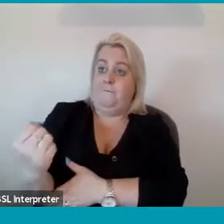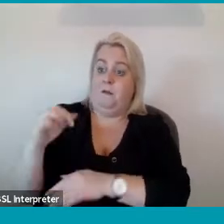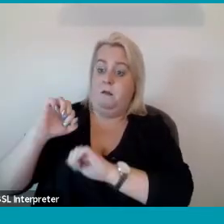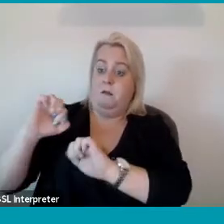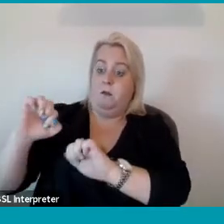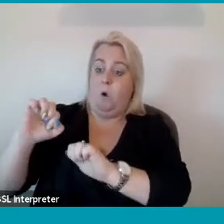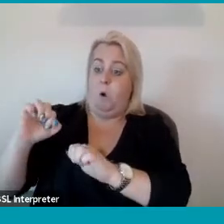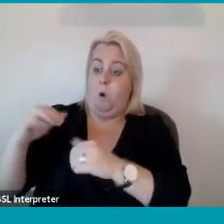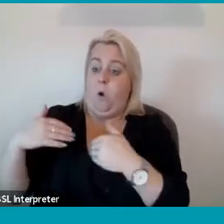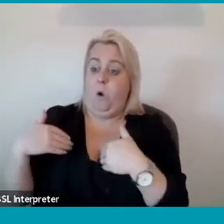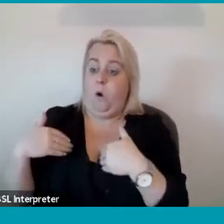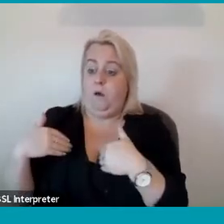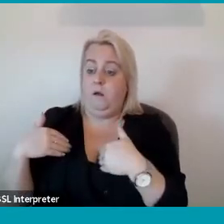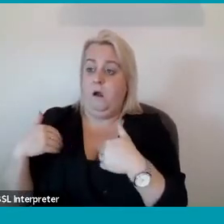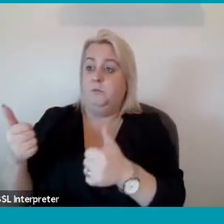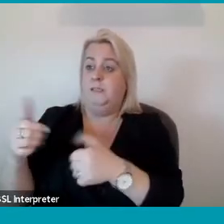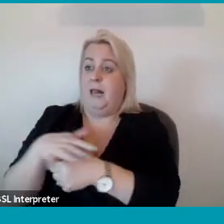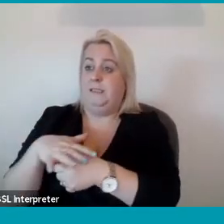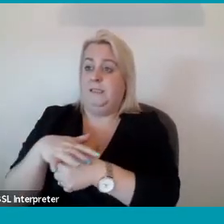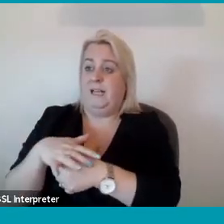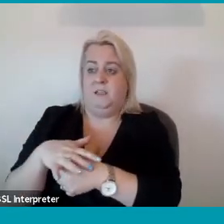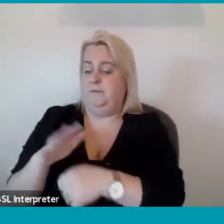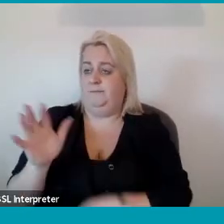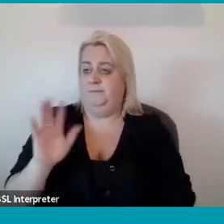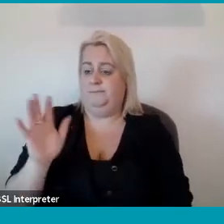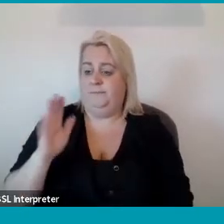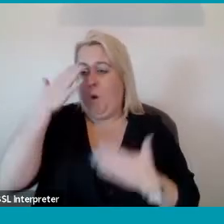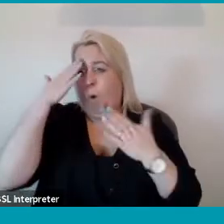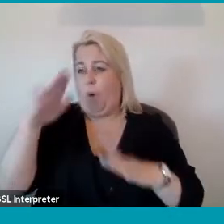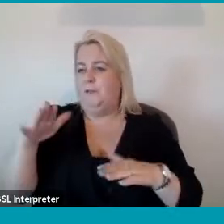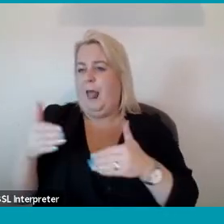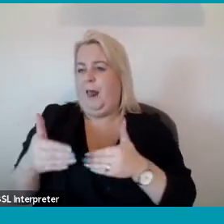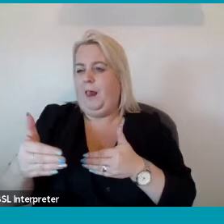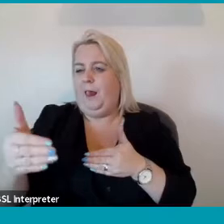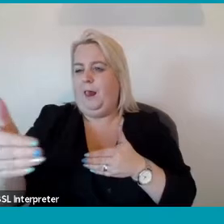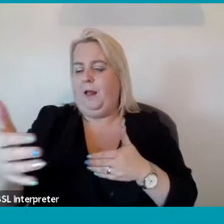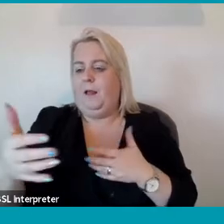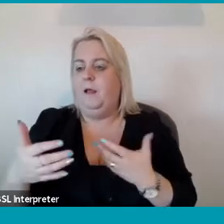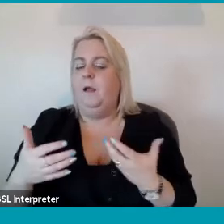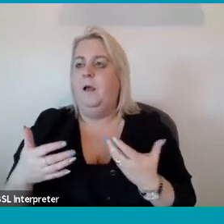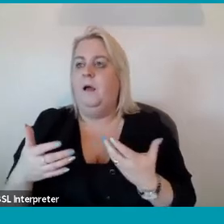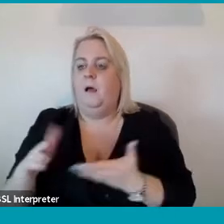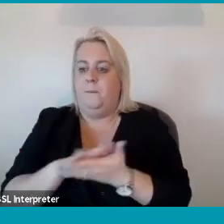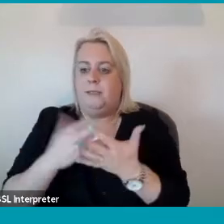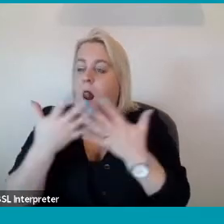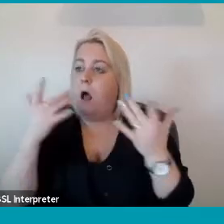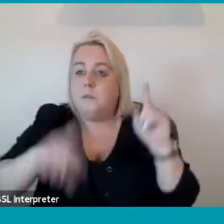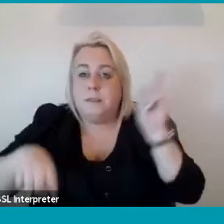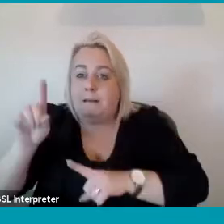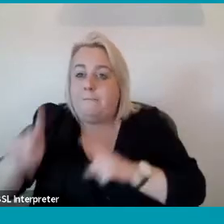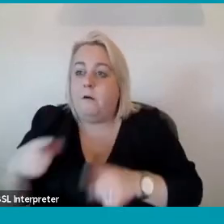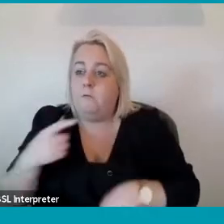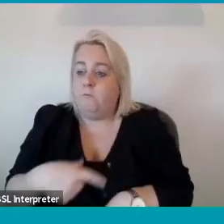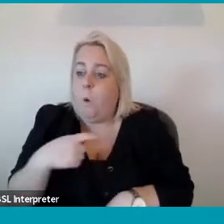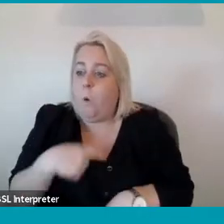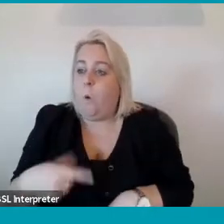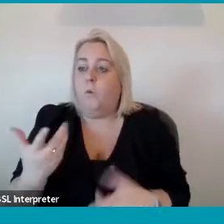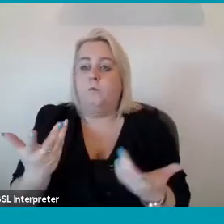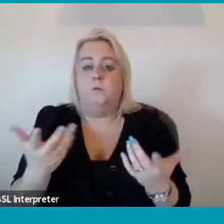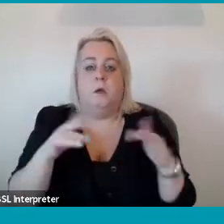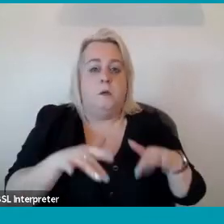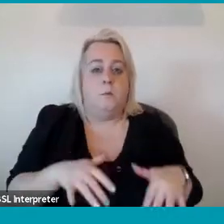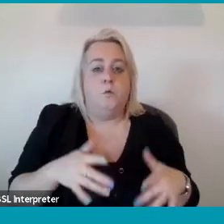organization, because at hospitality there, it was a hotel chain. So they'll have, IT people, procurement people,